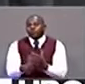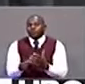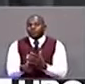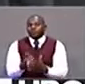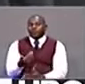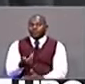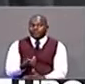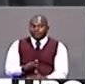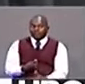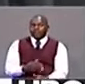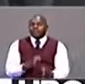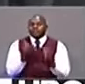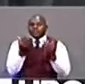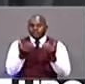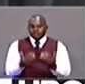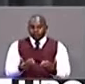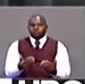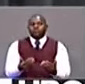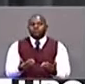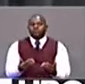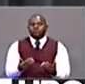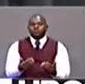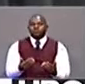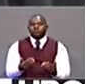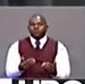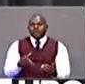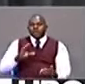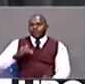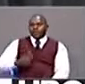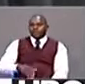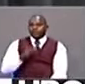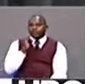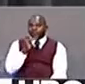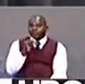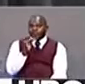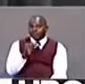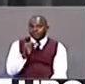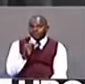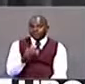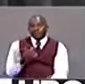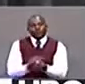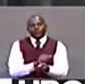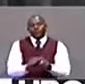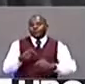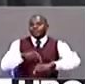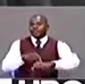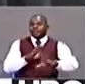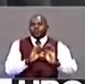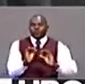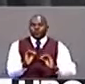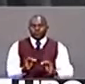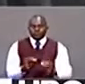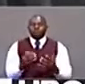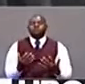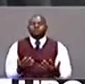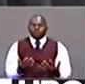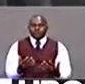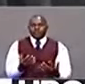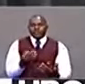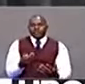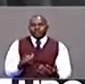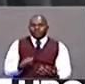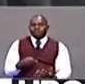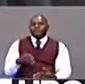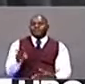having. And therefore, Madam Speaker, without wasting time, unless there is a